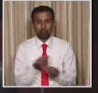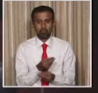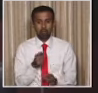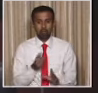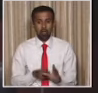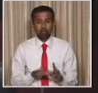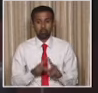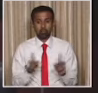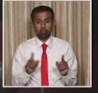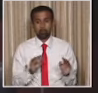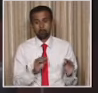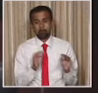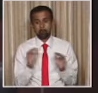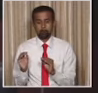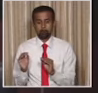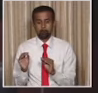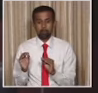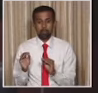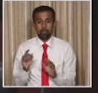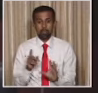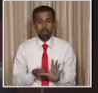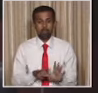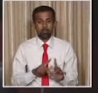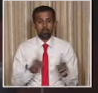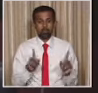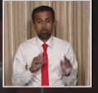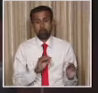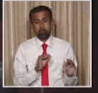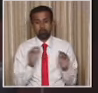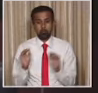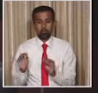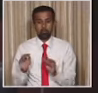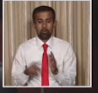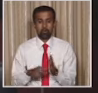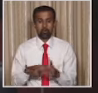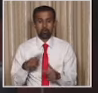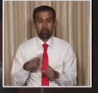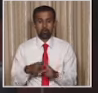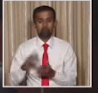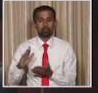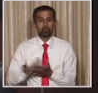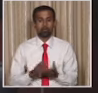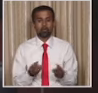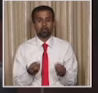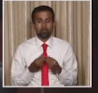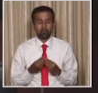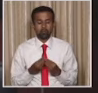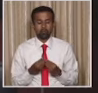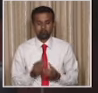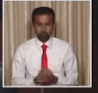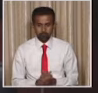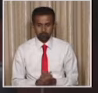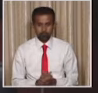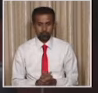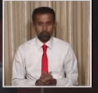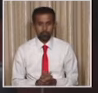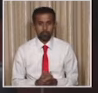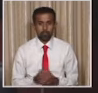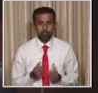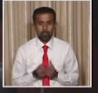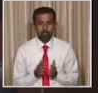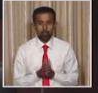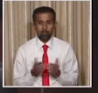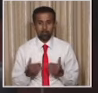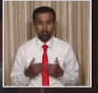is that the devil is in the details of an FTA. And we need to look at the details. Why aren't